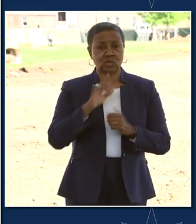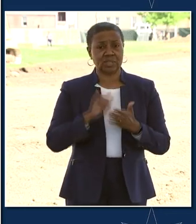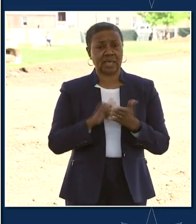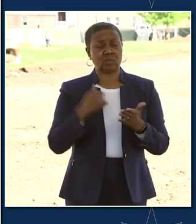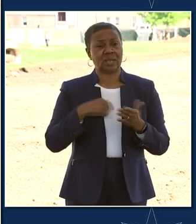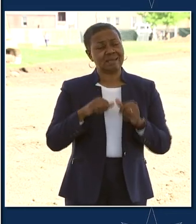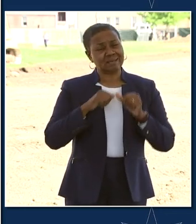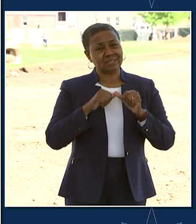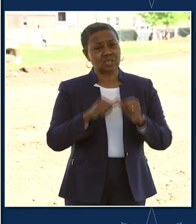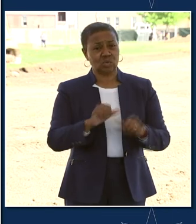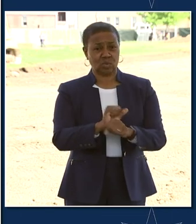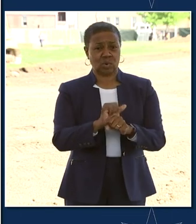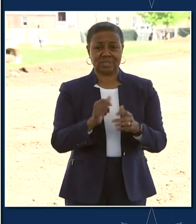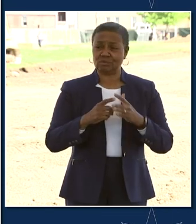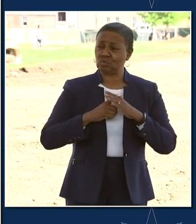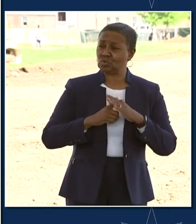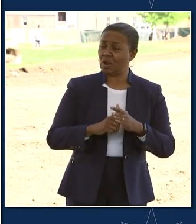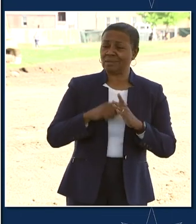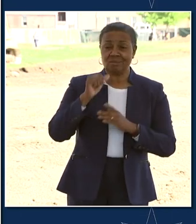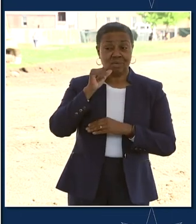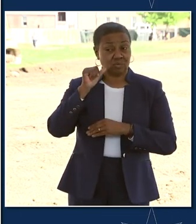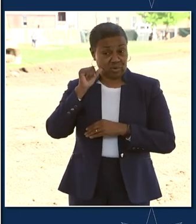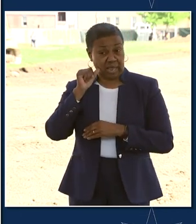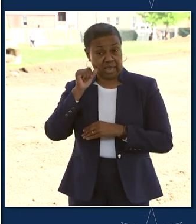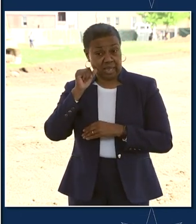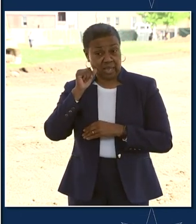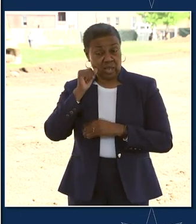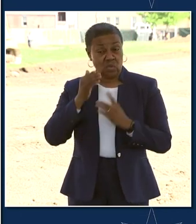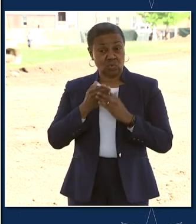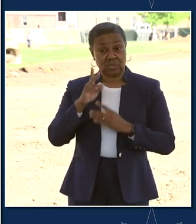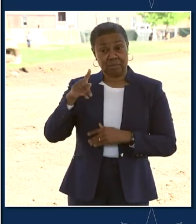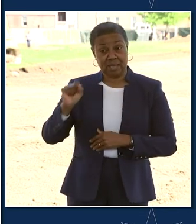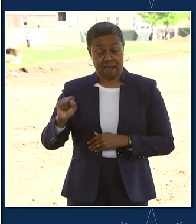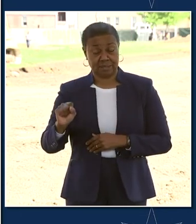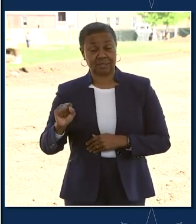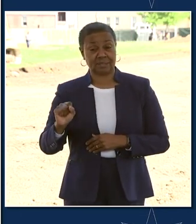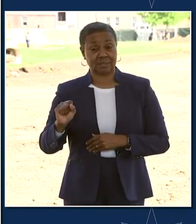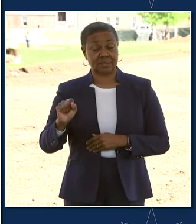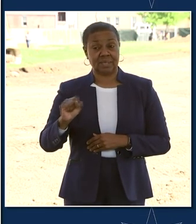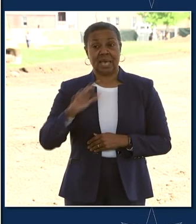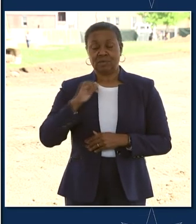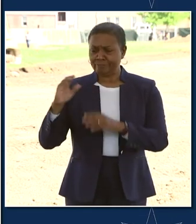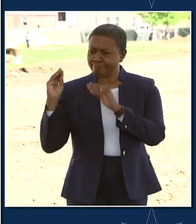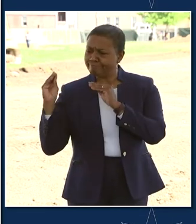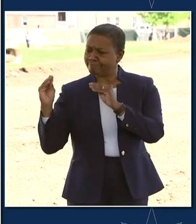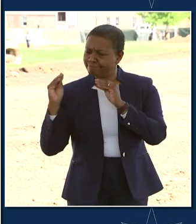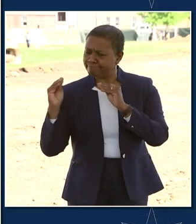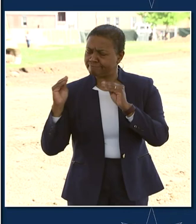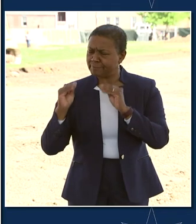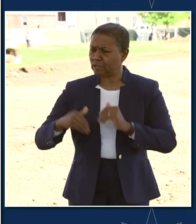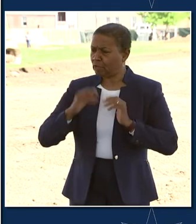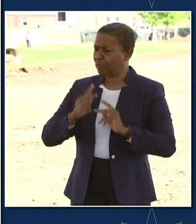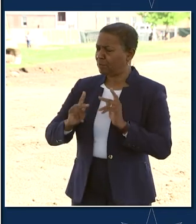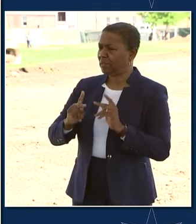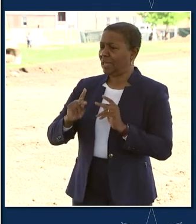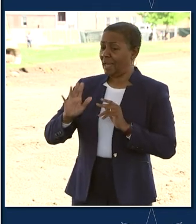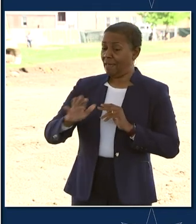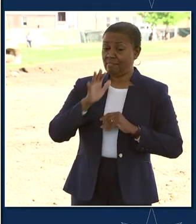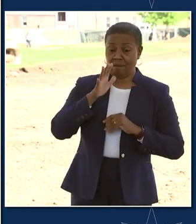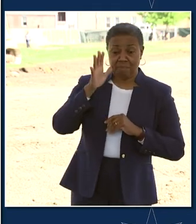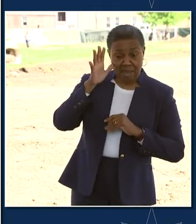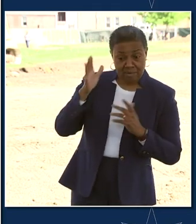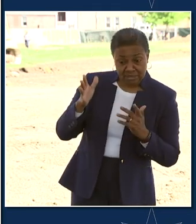that we're continuing the work that started yesterday through CPS of really educating our young people and their